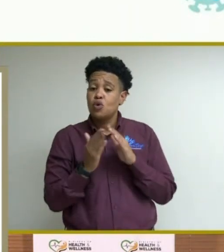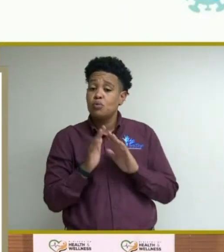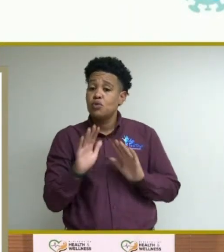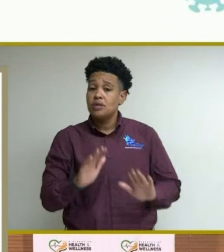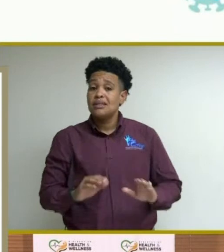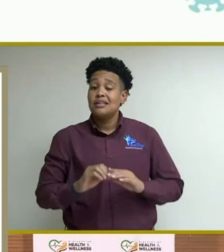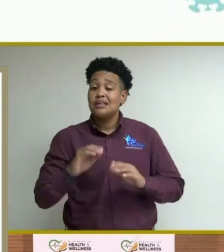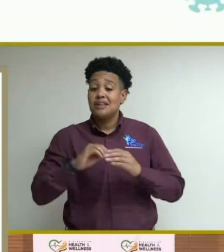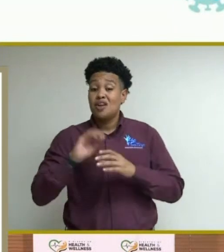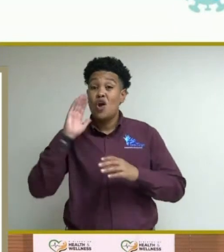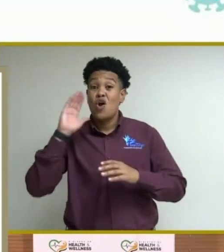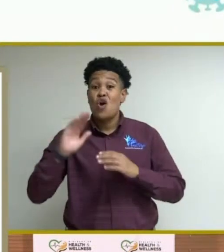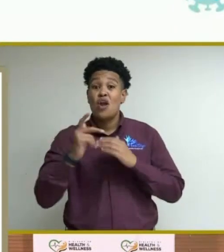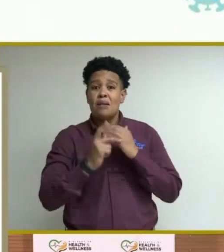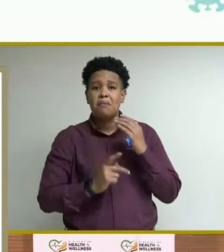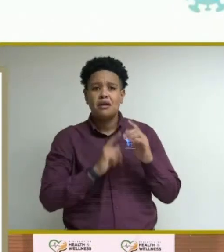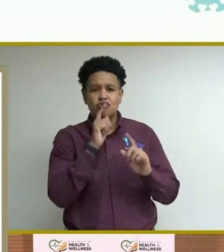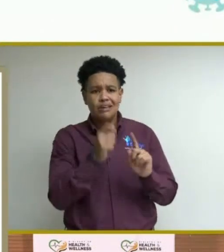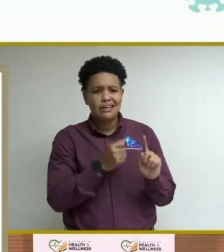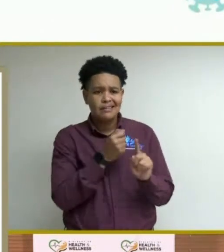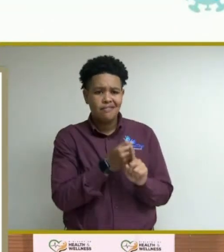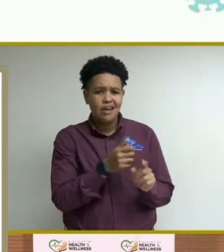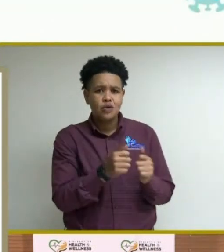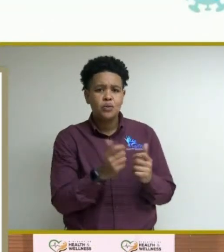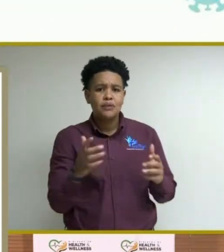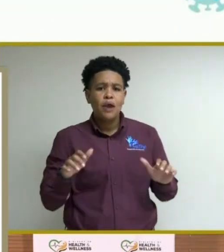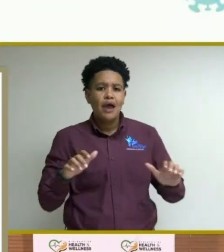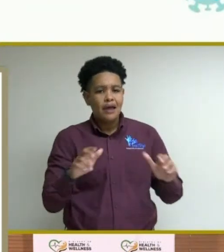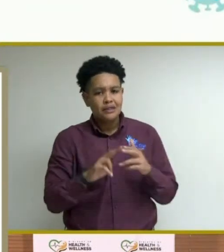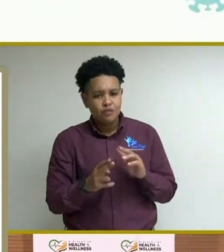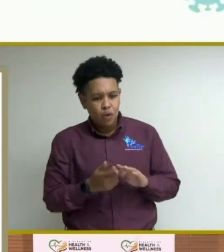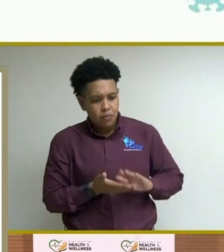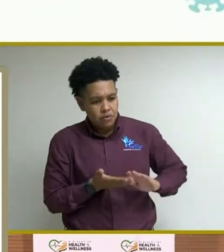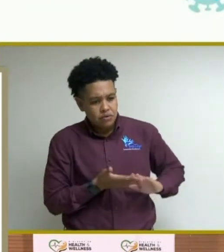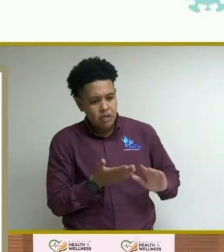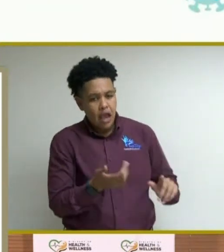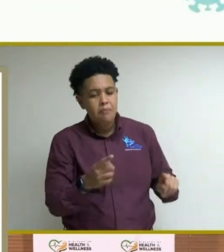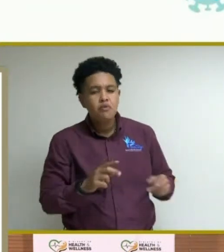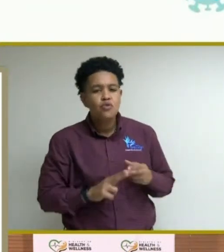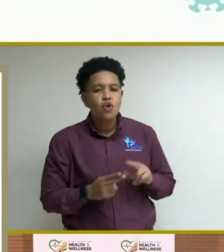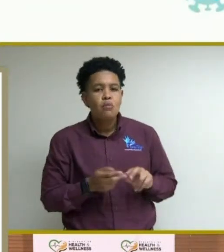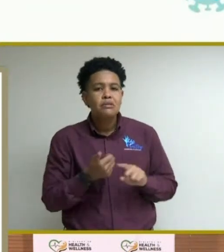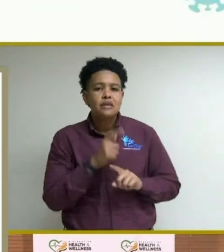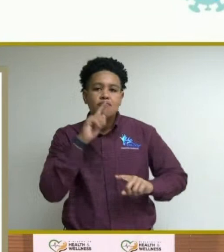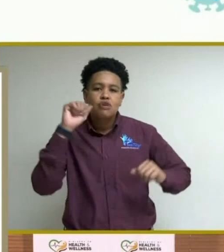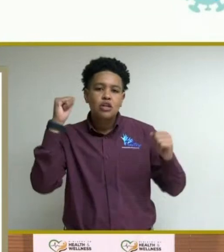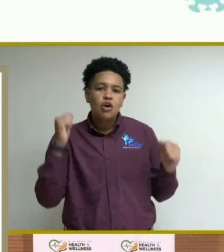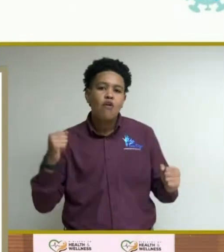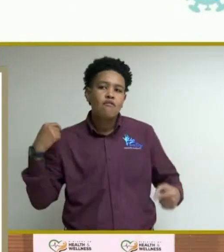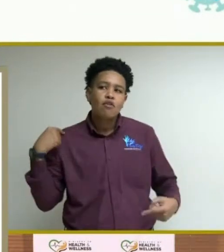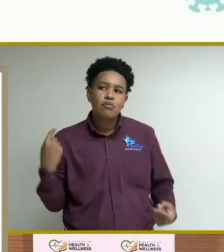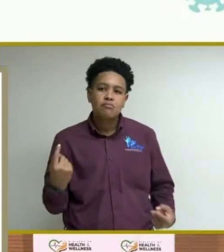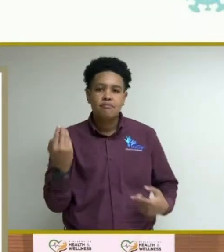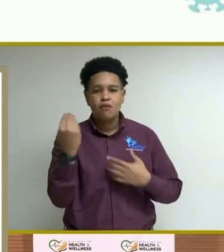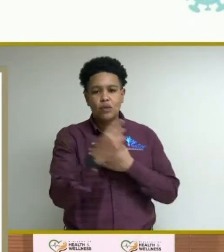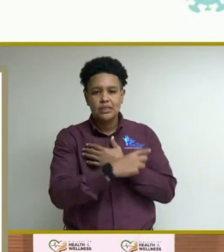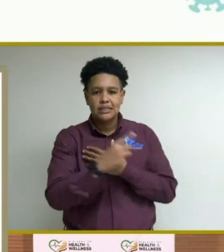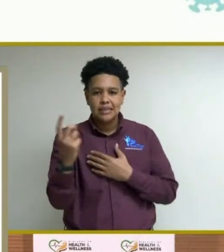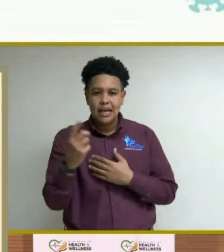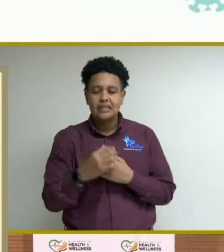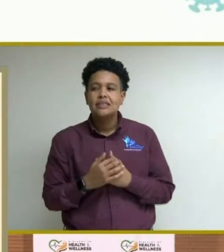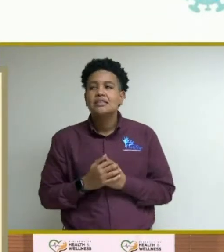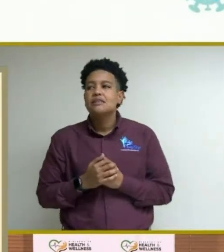all parishes are affected with active cases, that is, cases that have been confirmed over the last 14 days.